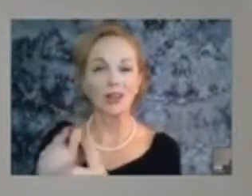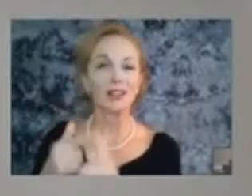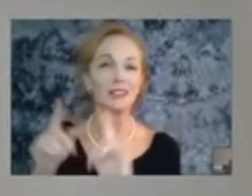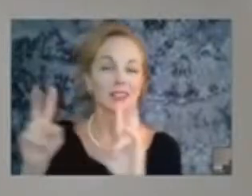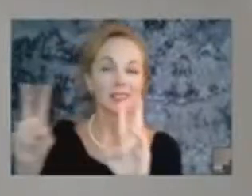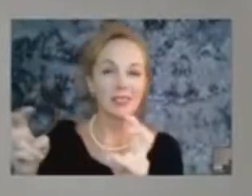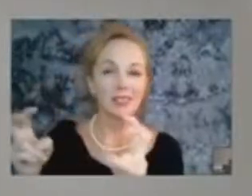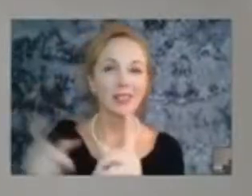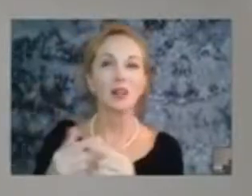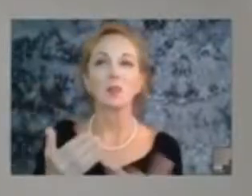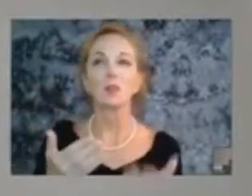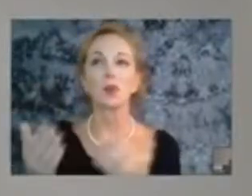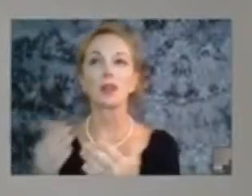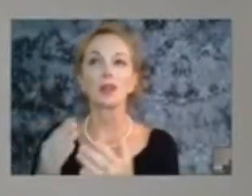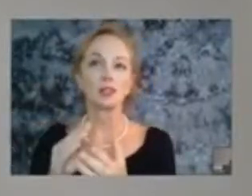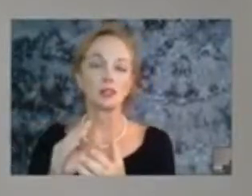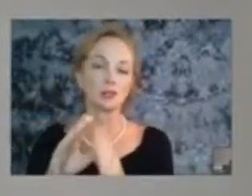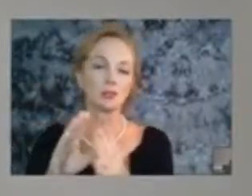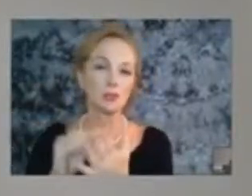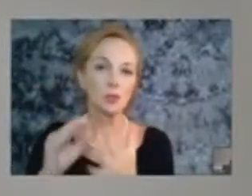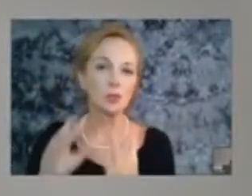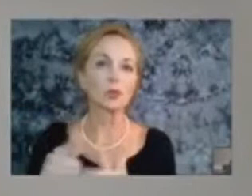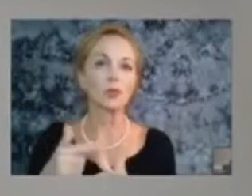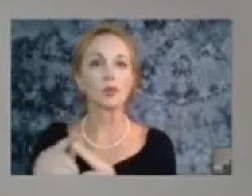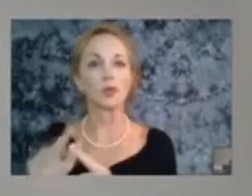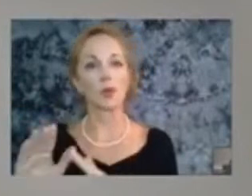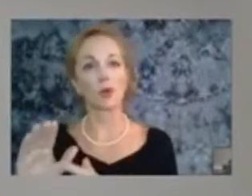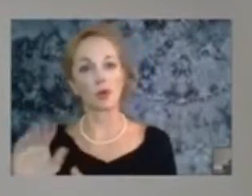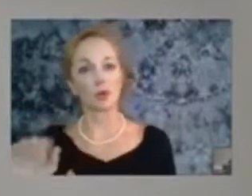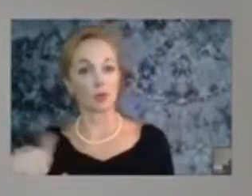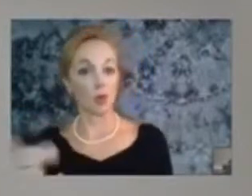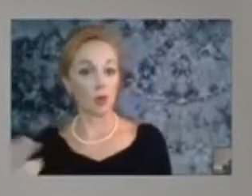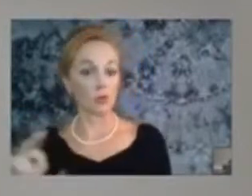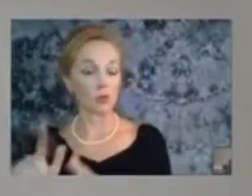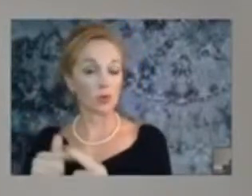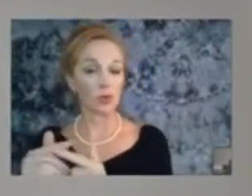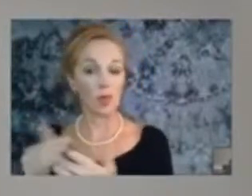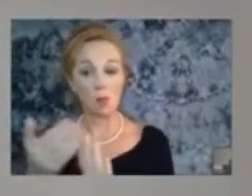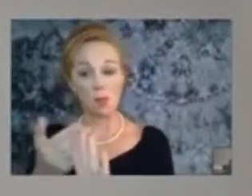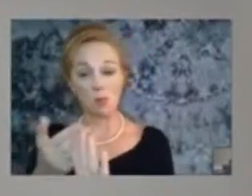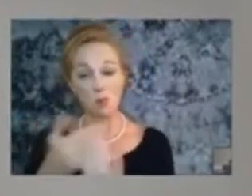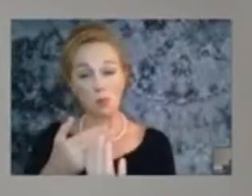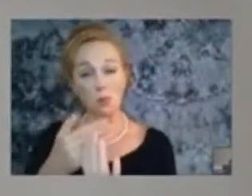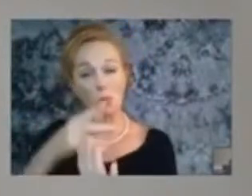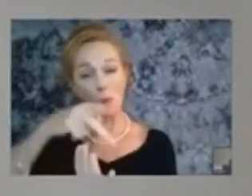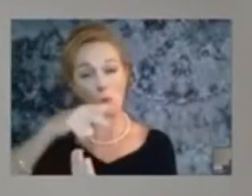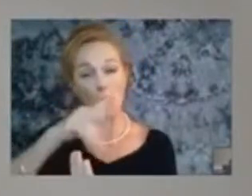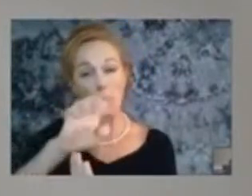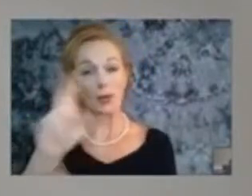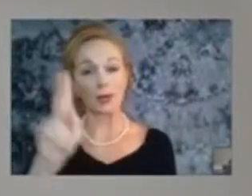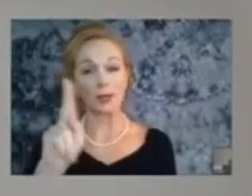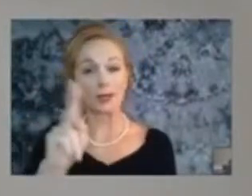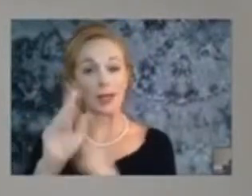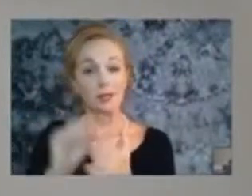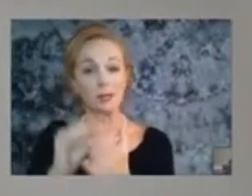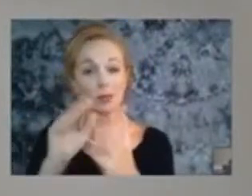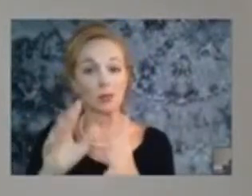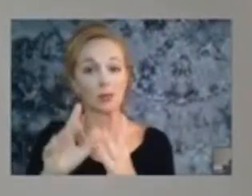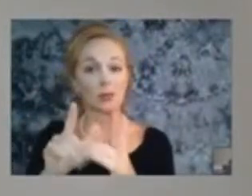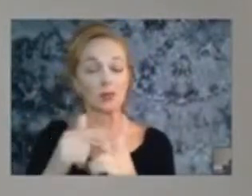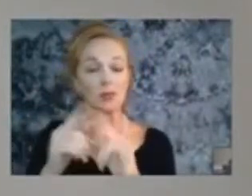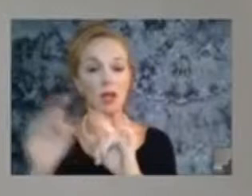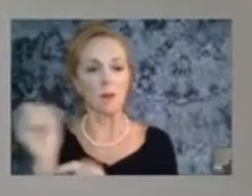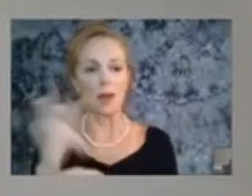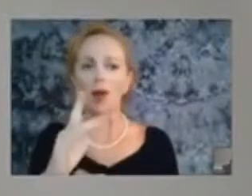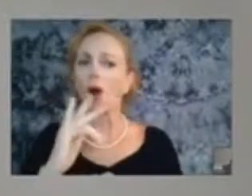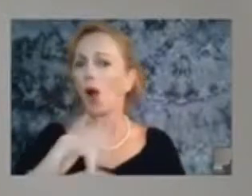EC teachers and our pre-K teachers who could be called to come back earlier, and in the case of EC, they will be coming back earlier, that exception